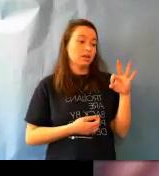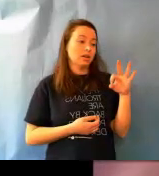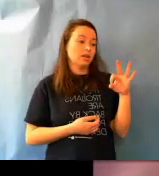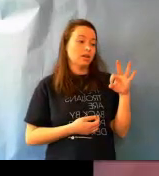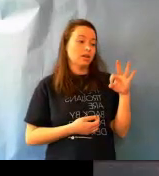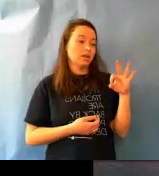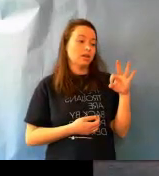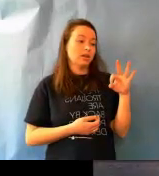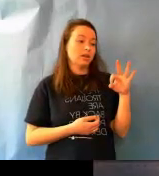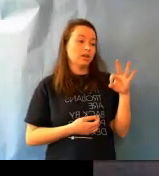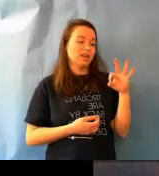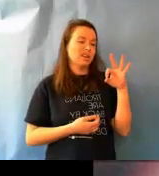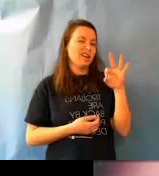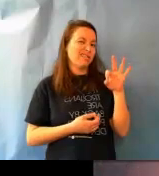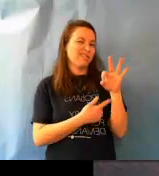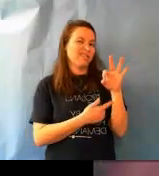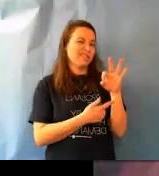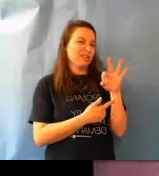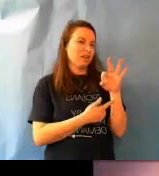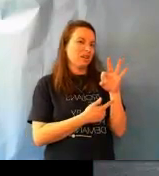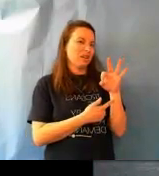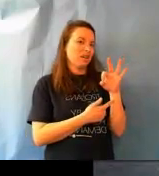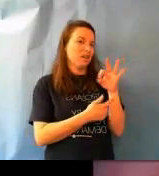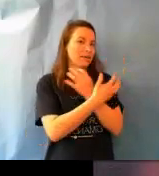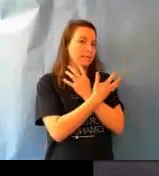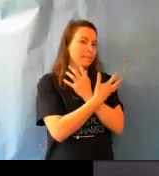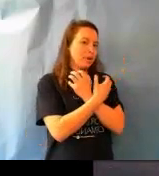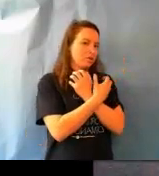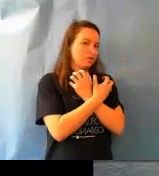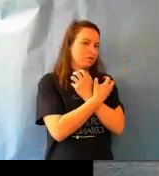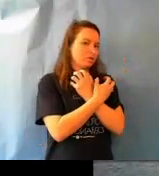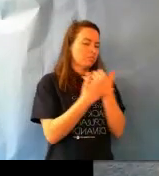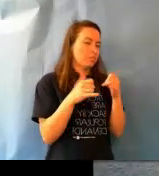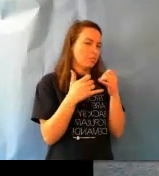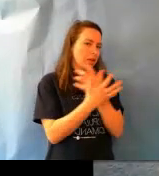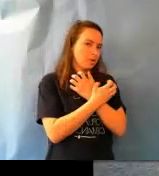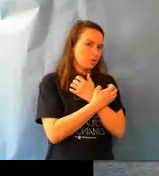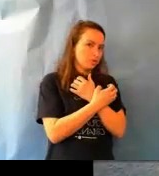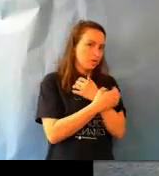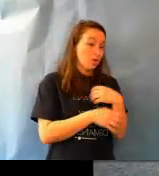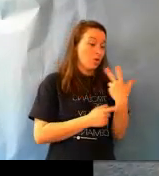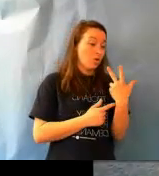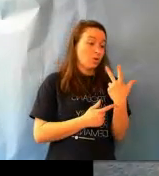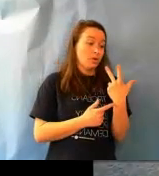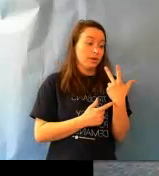5, 6, 7, 8, 9 stuffed animals. 3 of